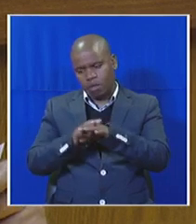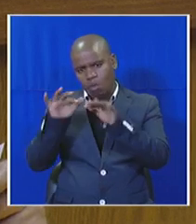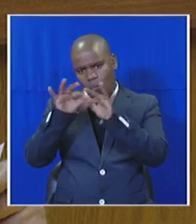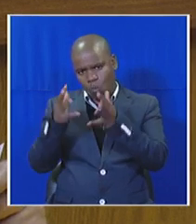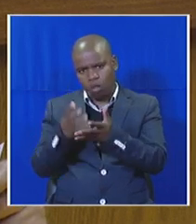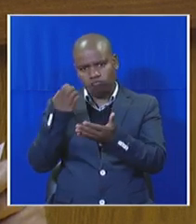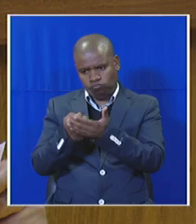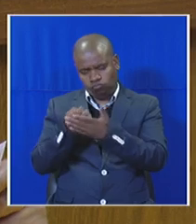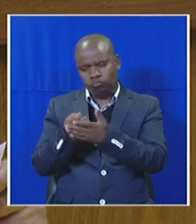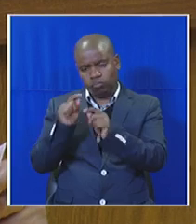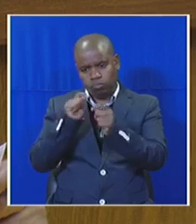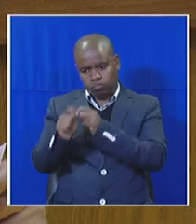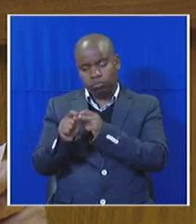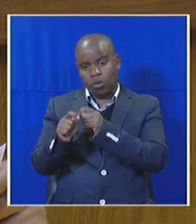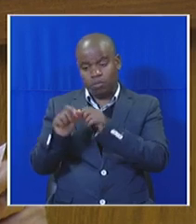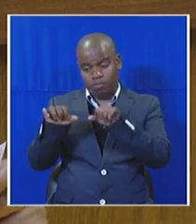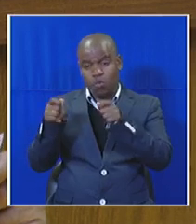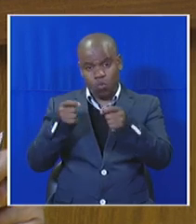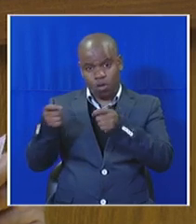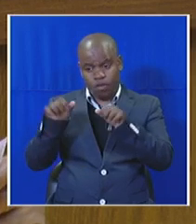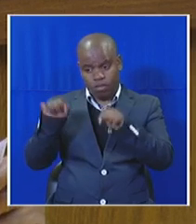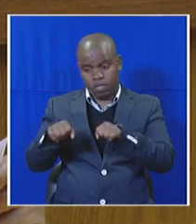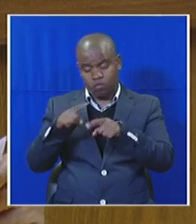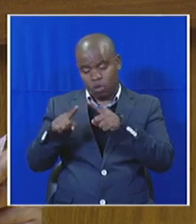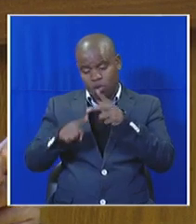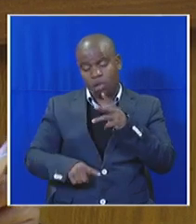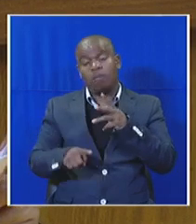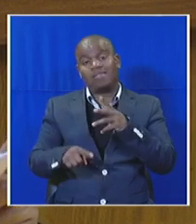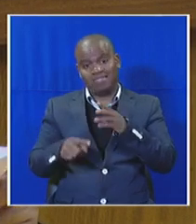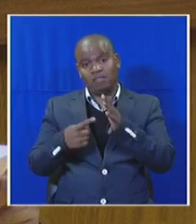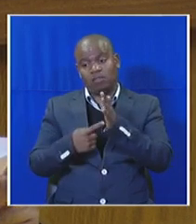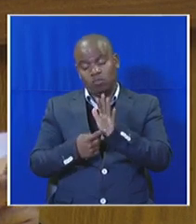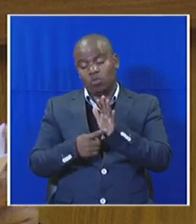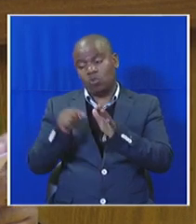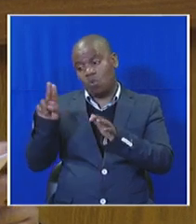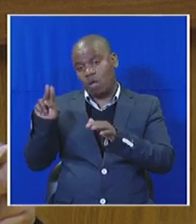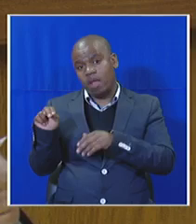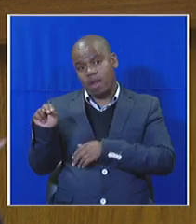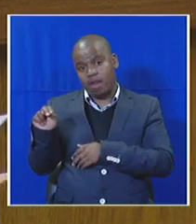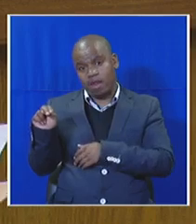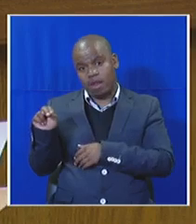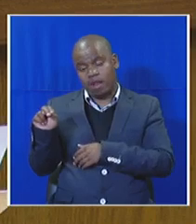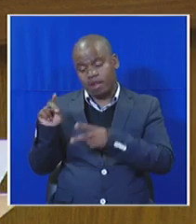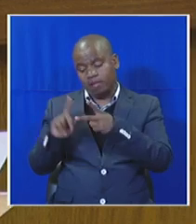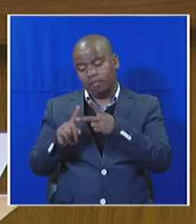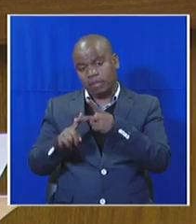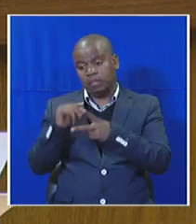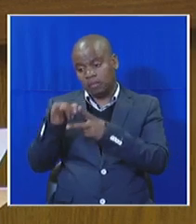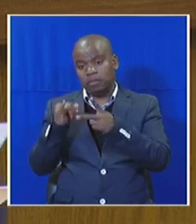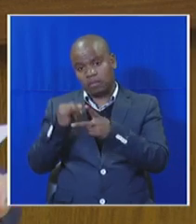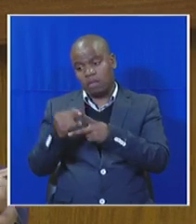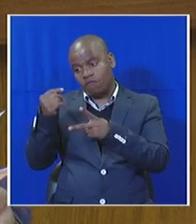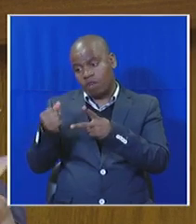global governance institutions such as the United Nations and international